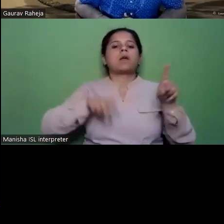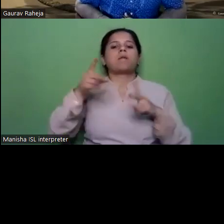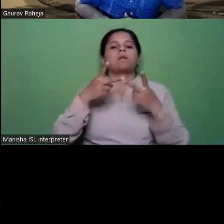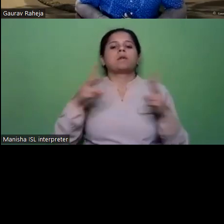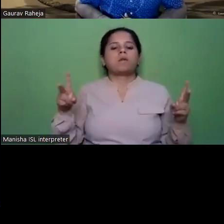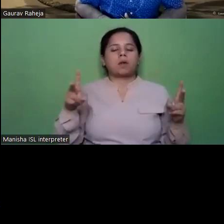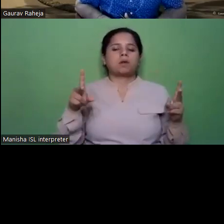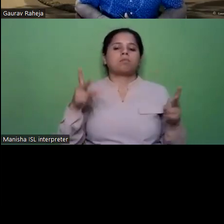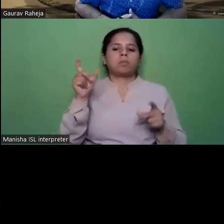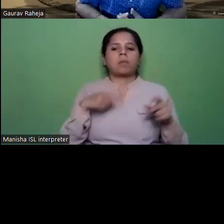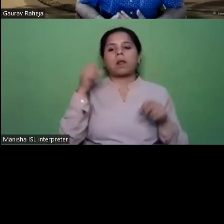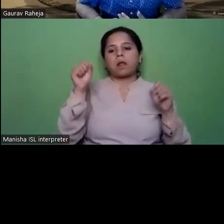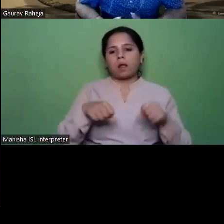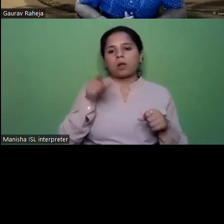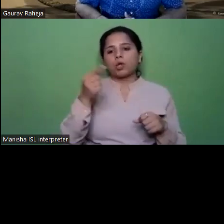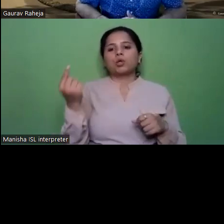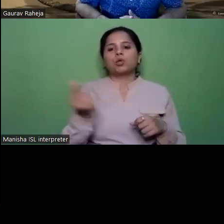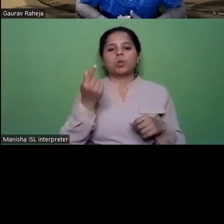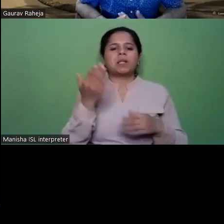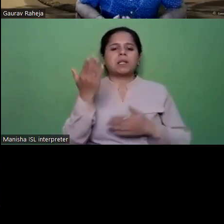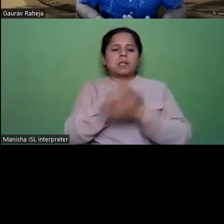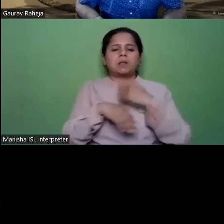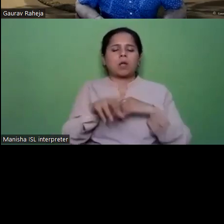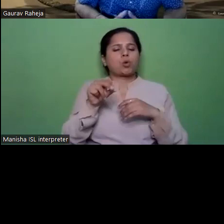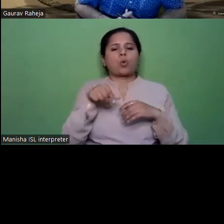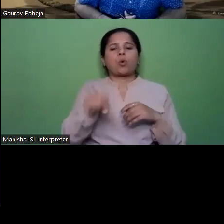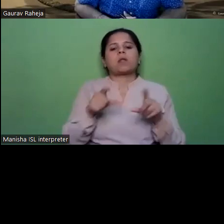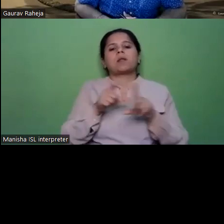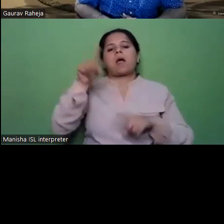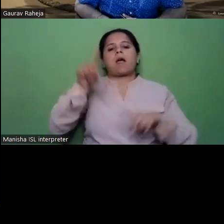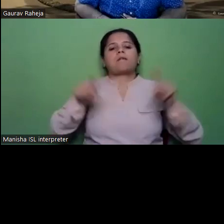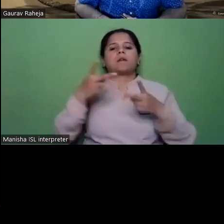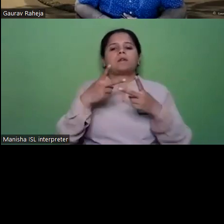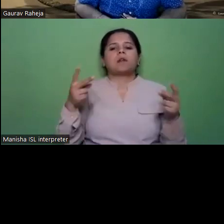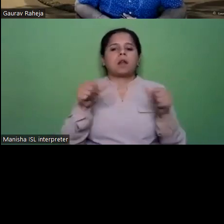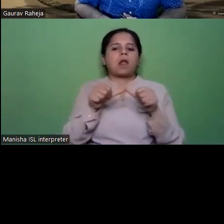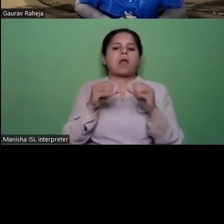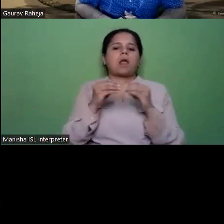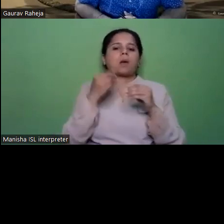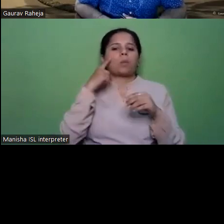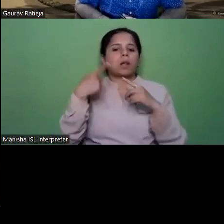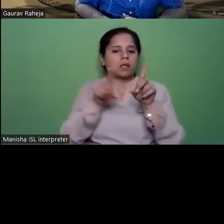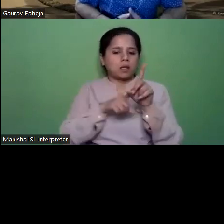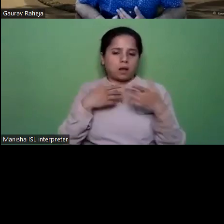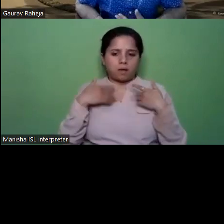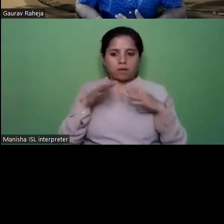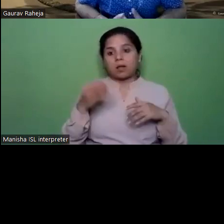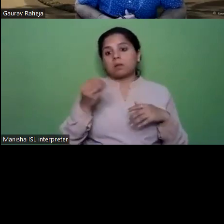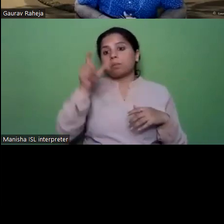abilities? Instead of using the word disabilities, diverse abilities we have. So somebody